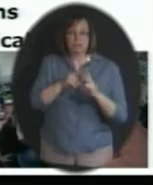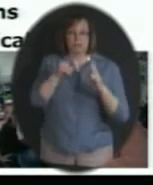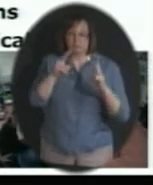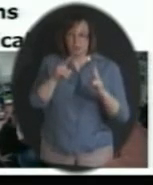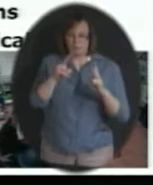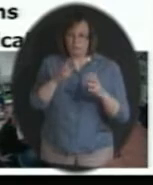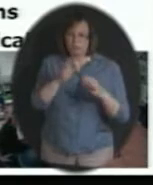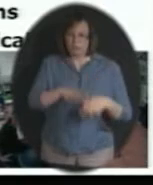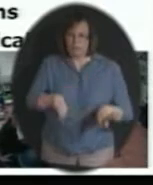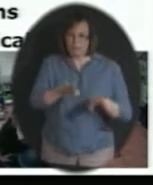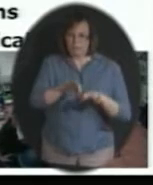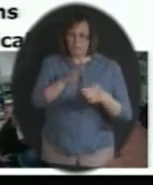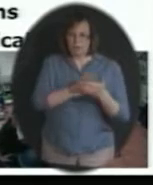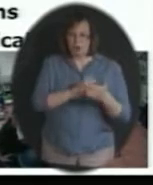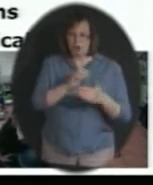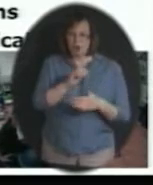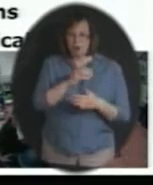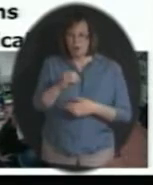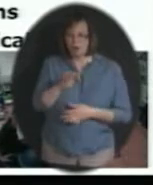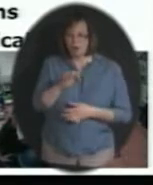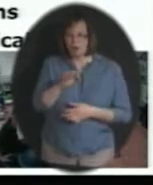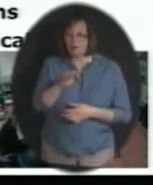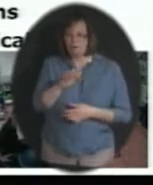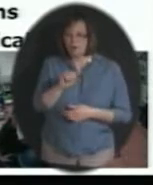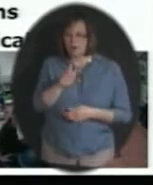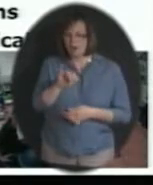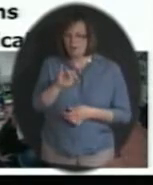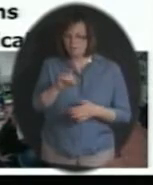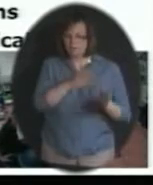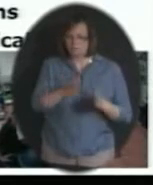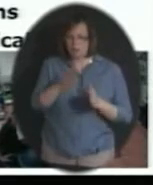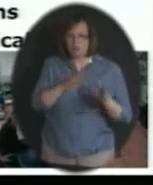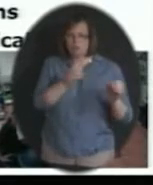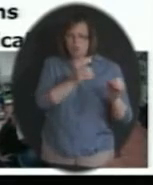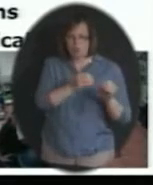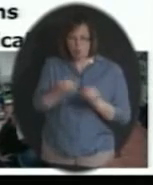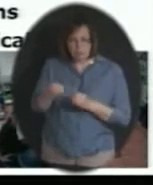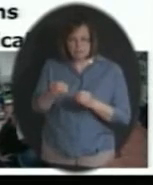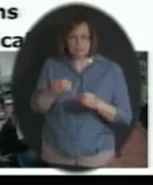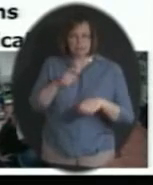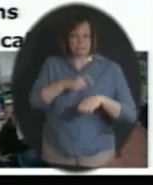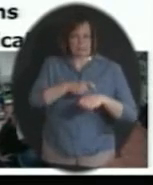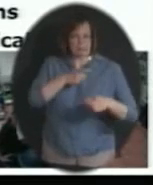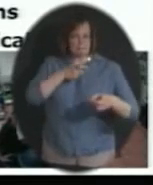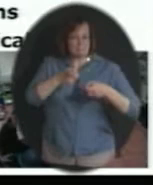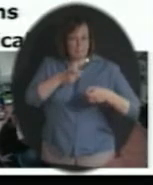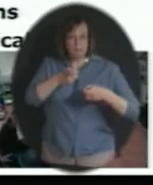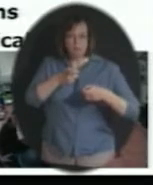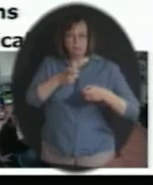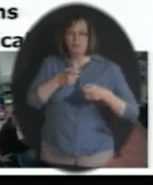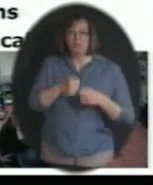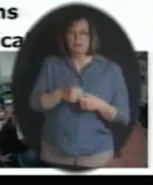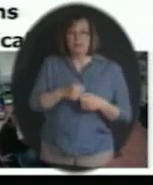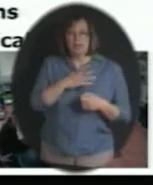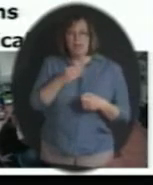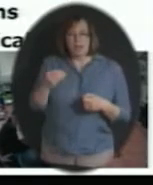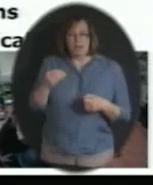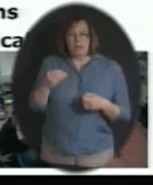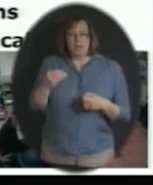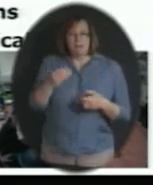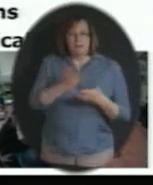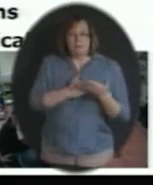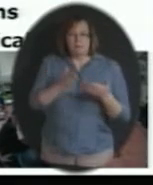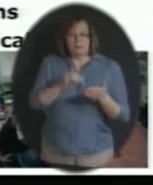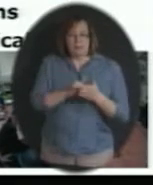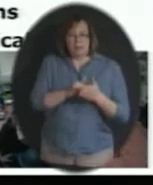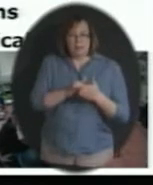much a key part of the Avid strategies. It's an organizational tool, it's a time management tool, and it is